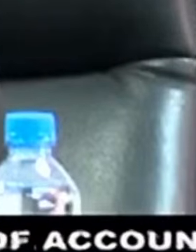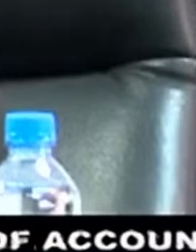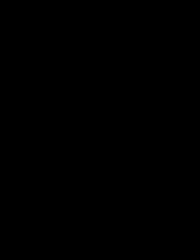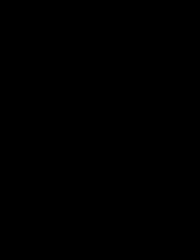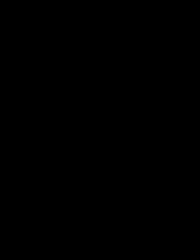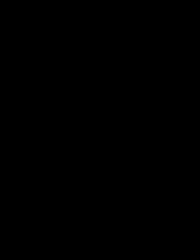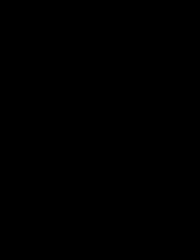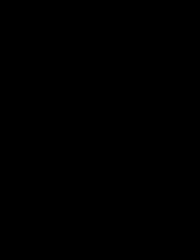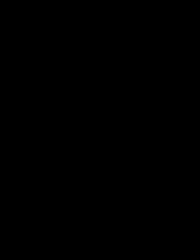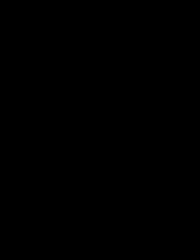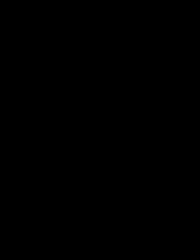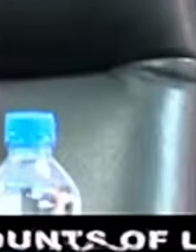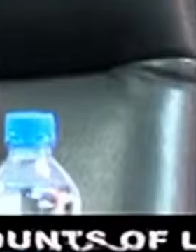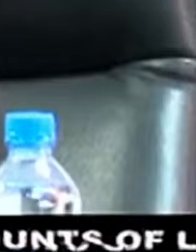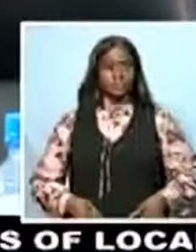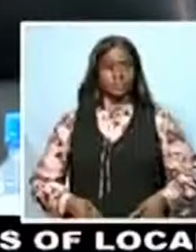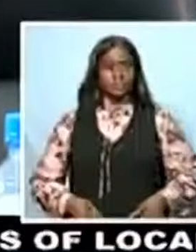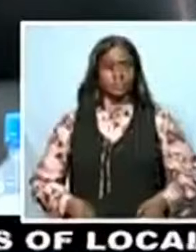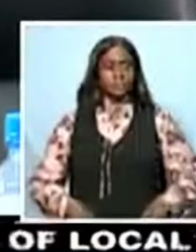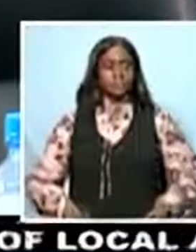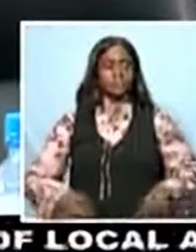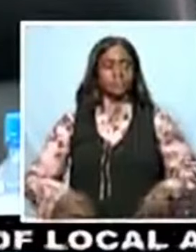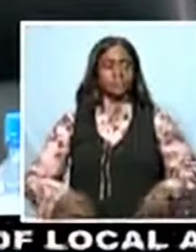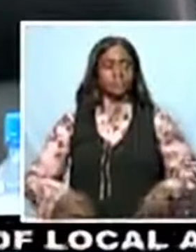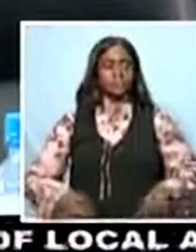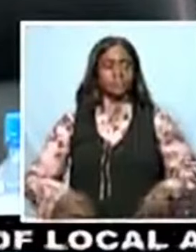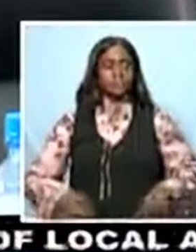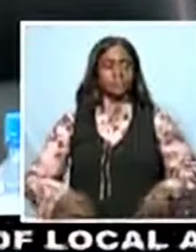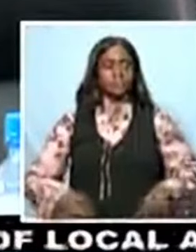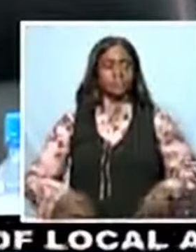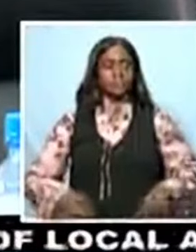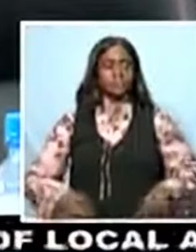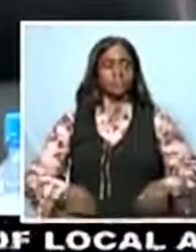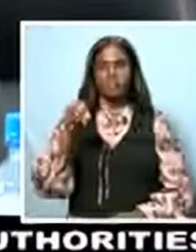Mpongwe, the revenue we get from Mpongwe,